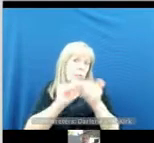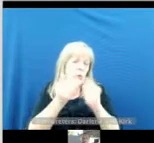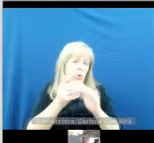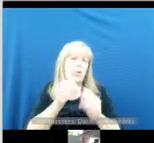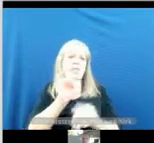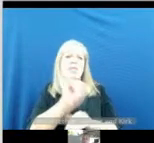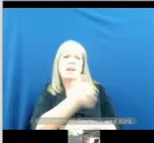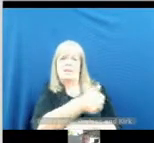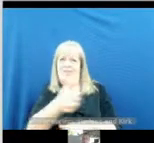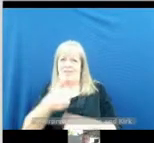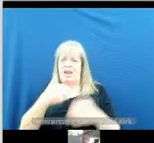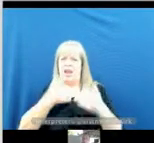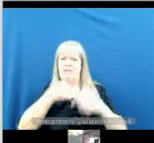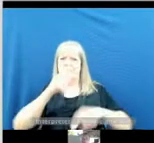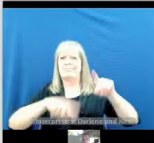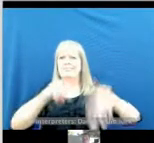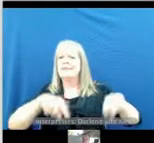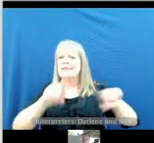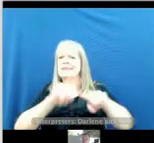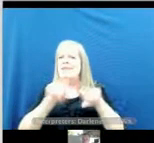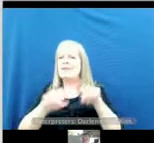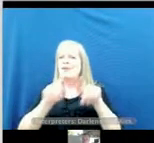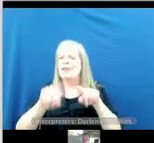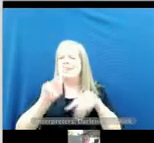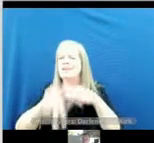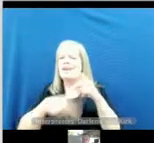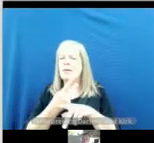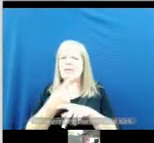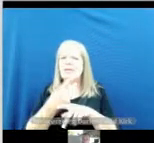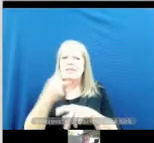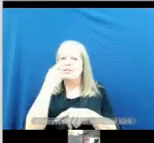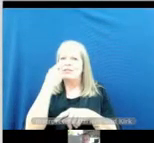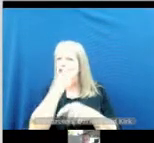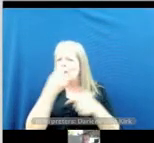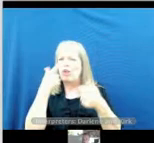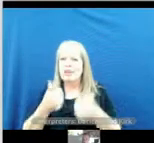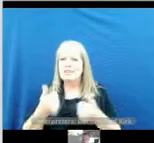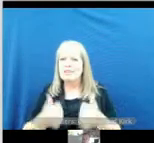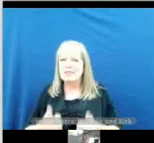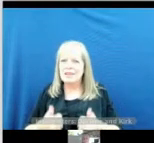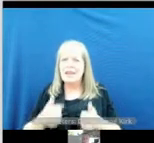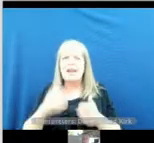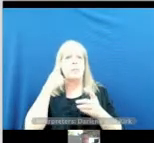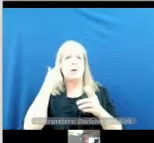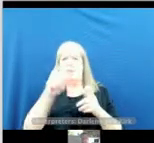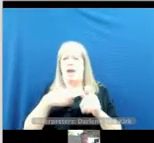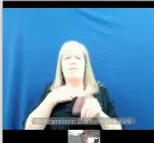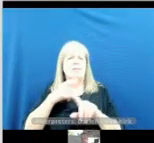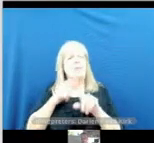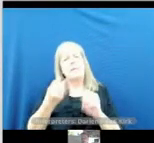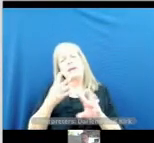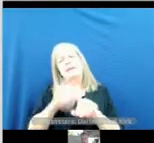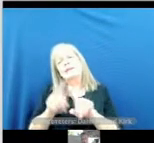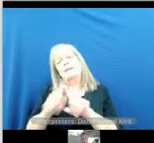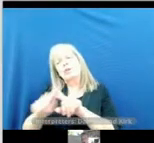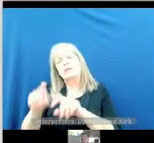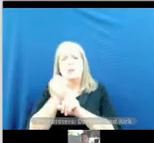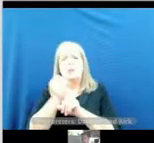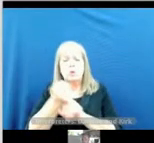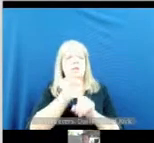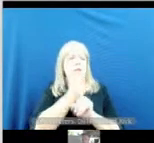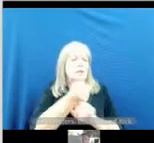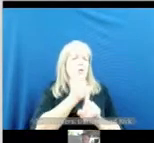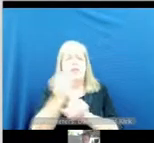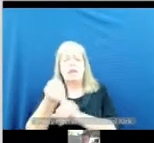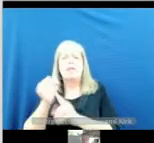you have to constantly use scenarios for interpreters to learn. There are always, okay, here's the paragraph that